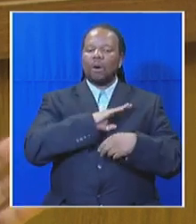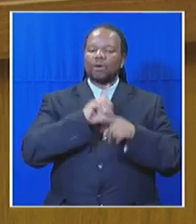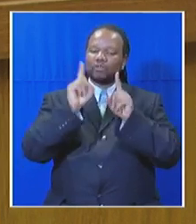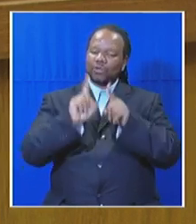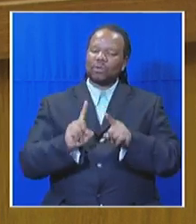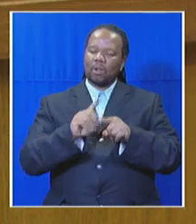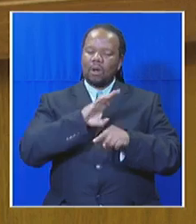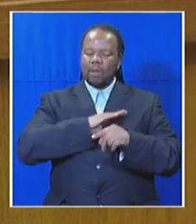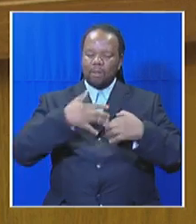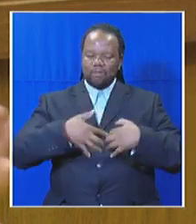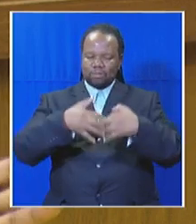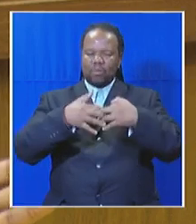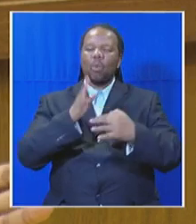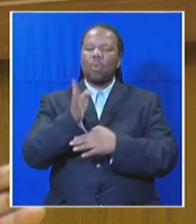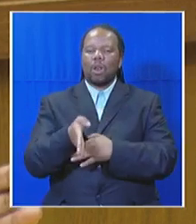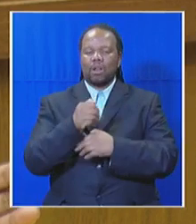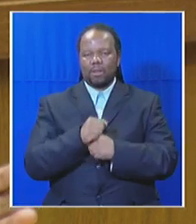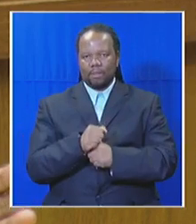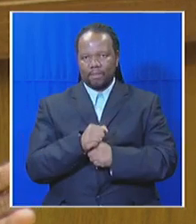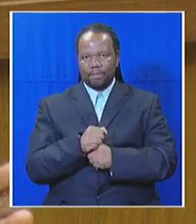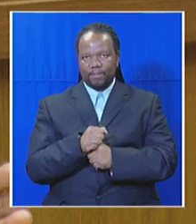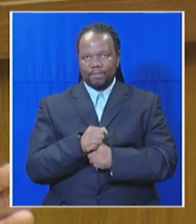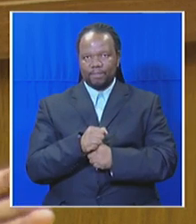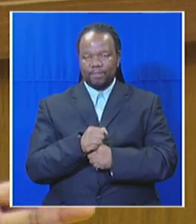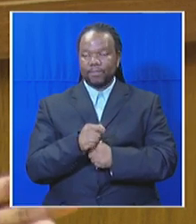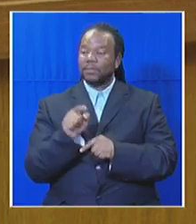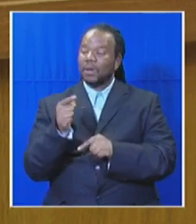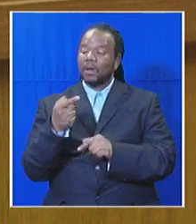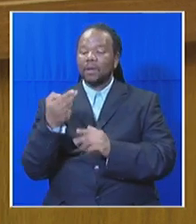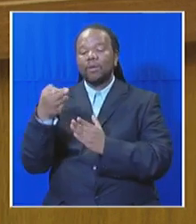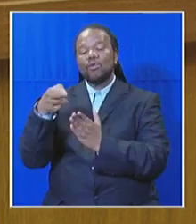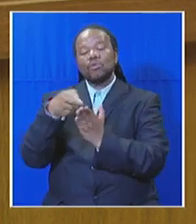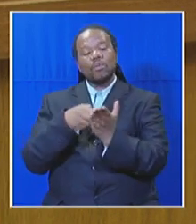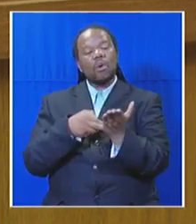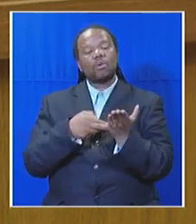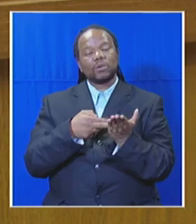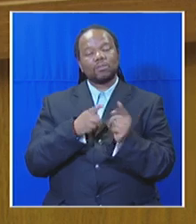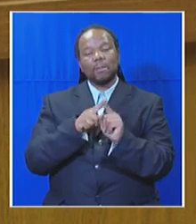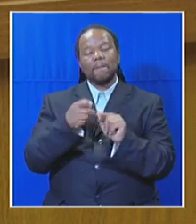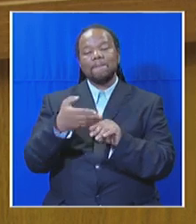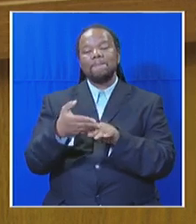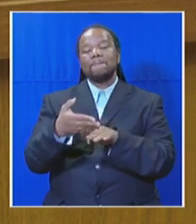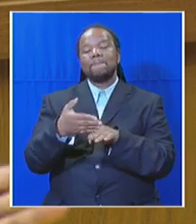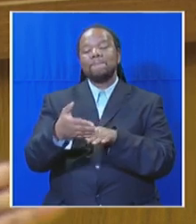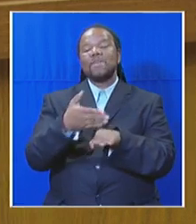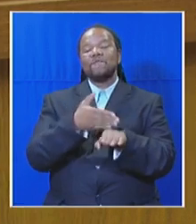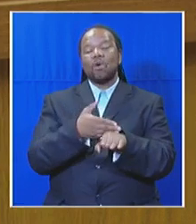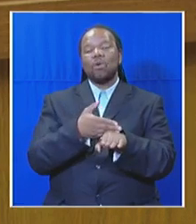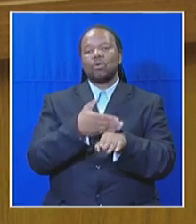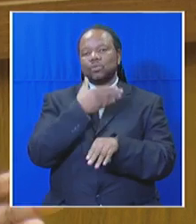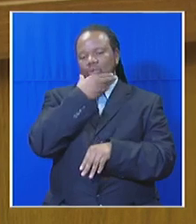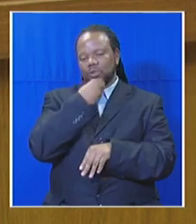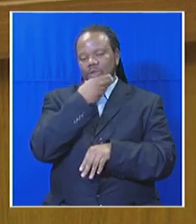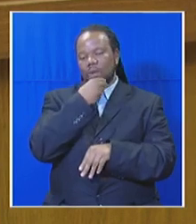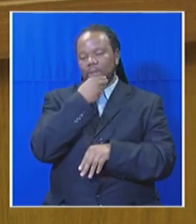think it should be, according to their report, be operational before December. But as